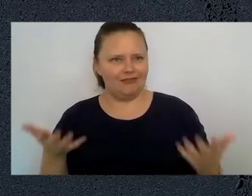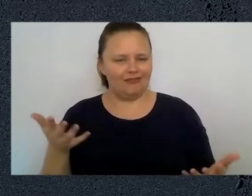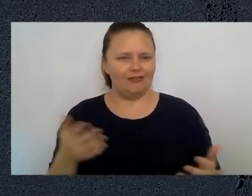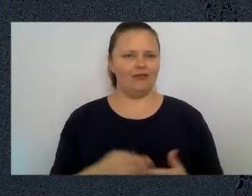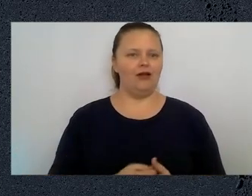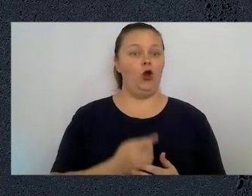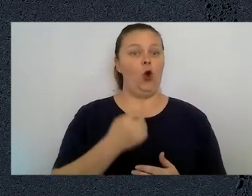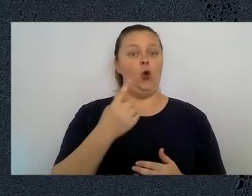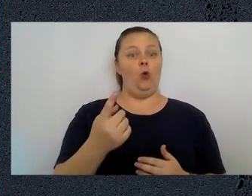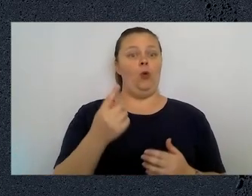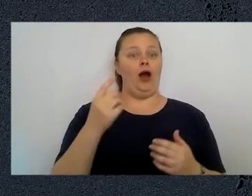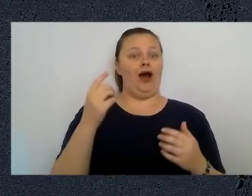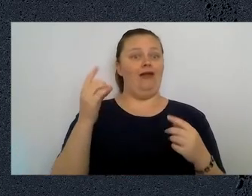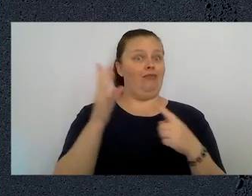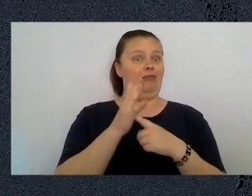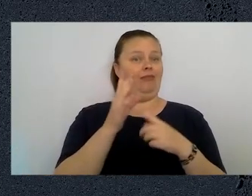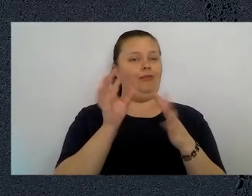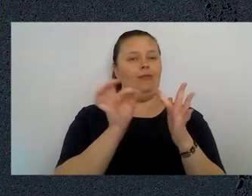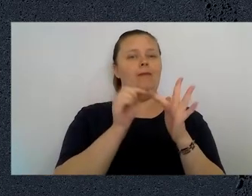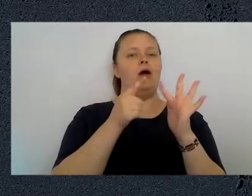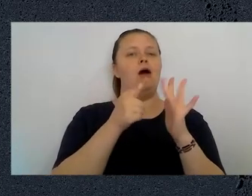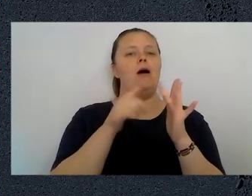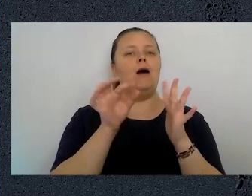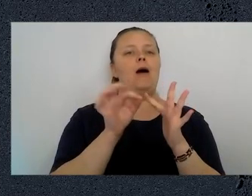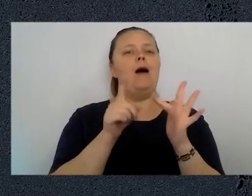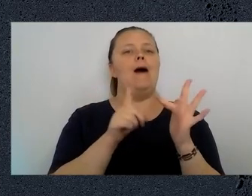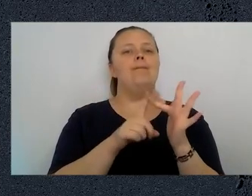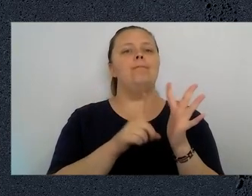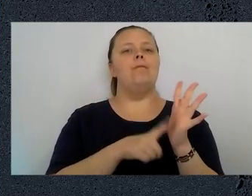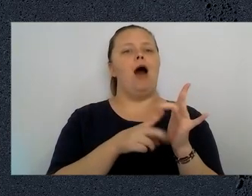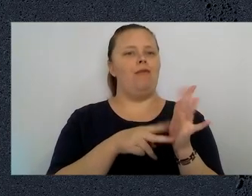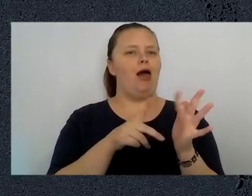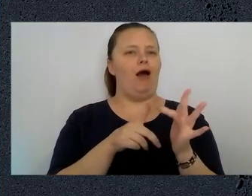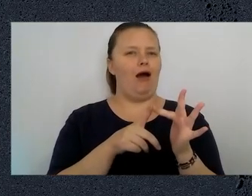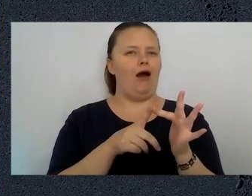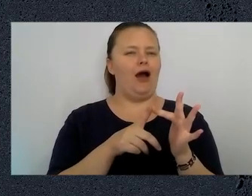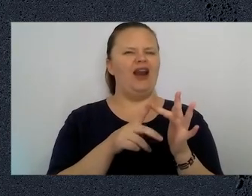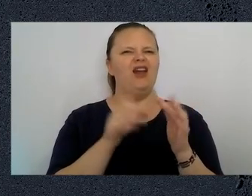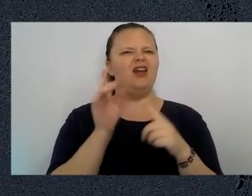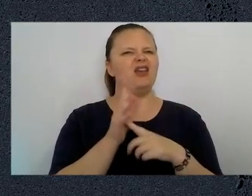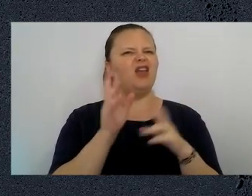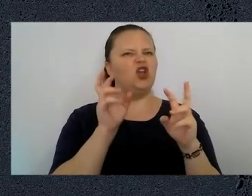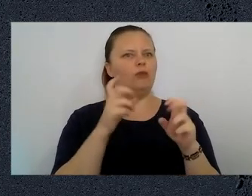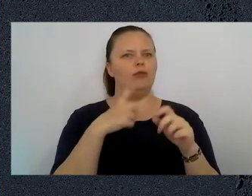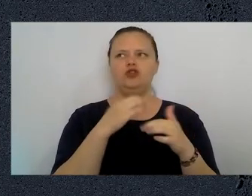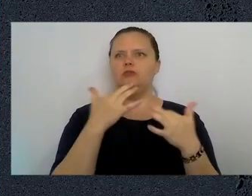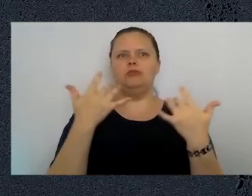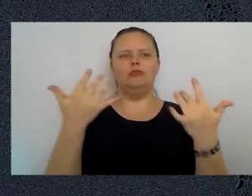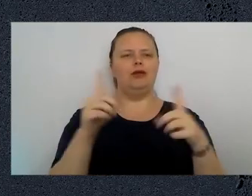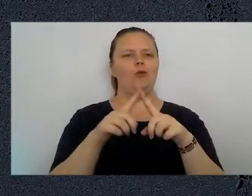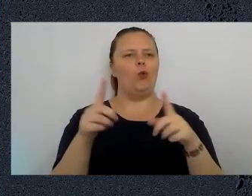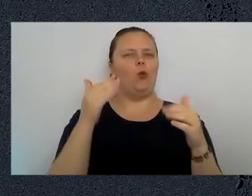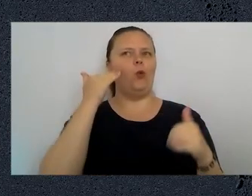one of the leaky pipeline. When you talk about leaky pipeline, that's one of the leakiest of the pipelines, where you find a lot of women leaving because there's just not enough support for them